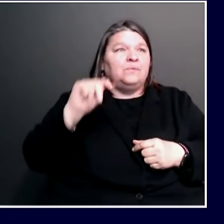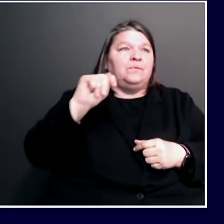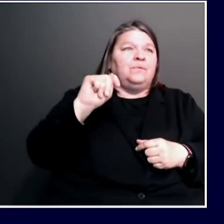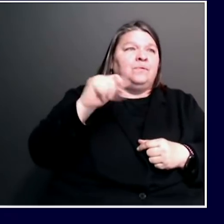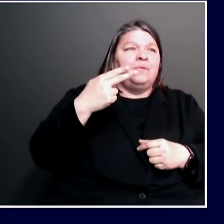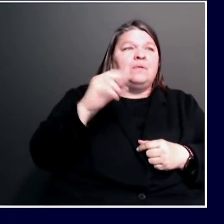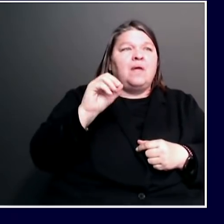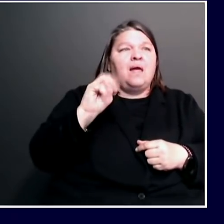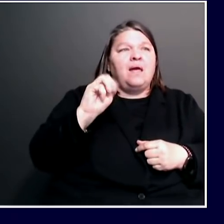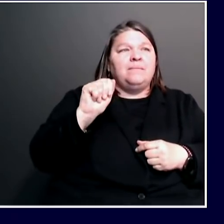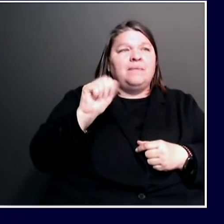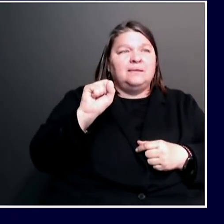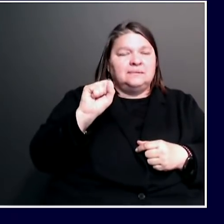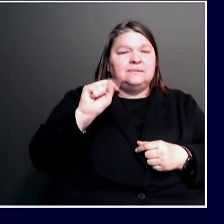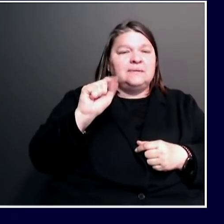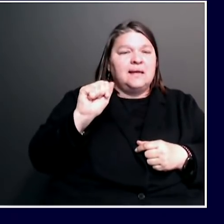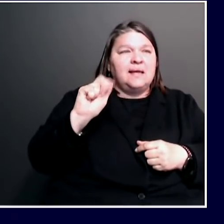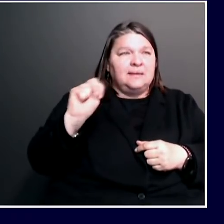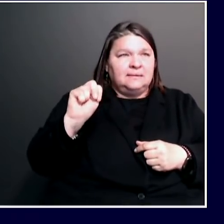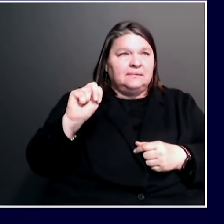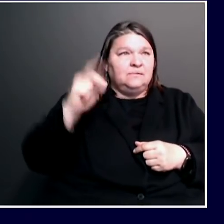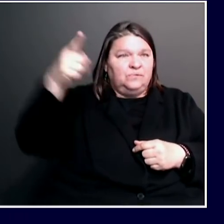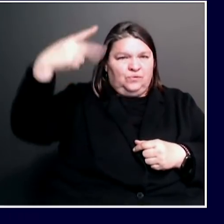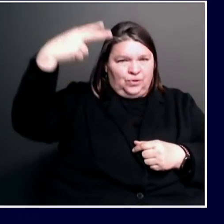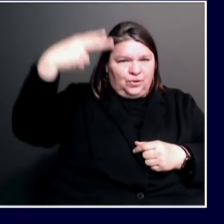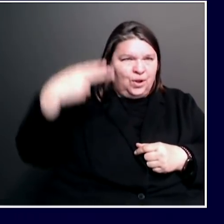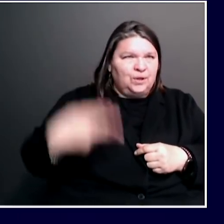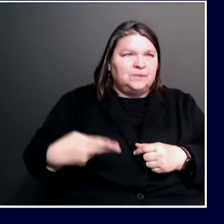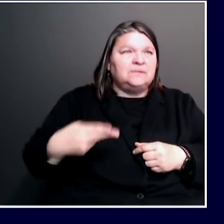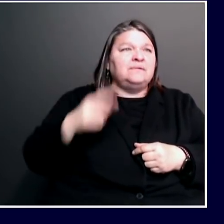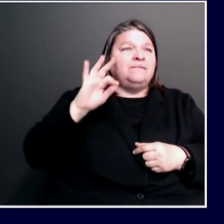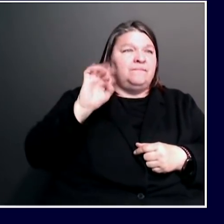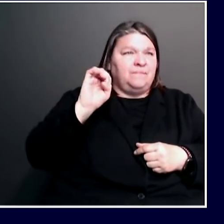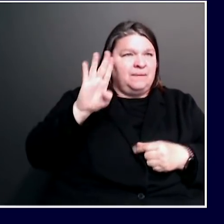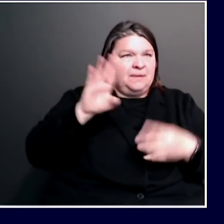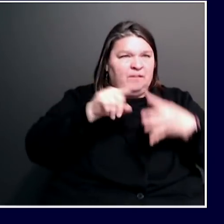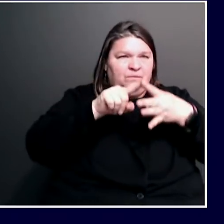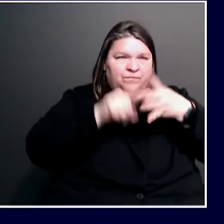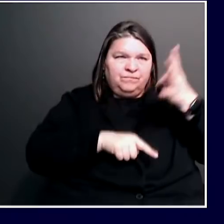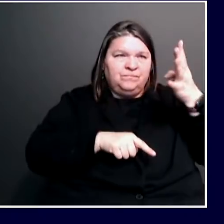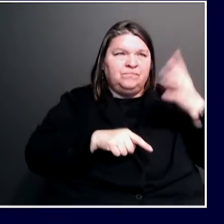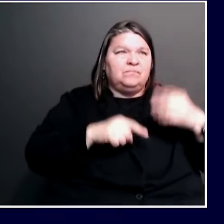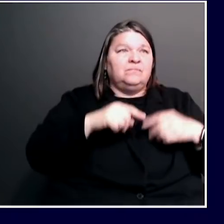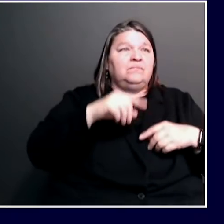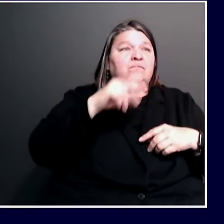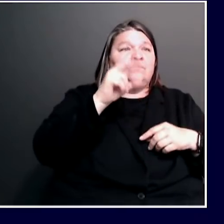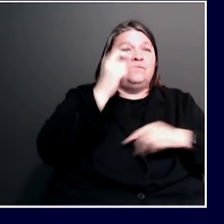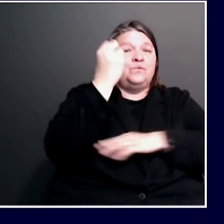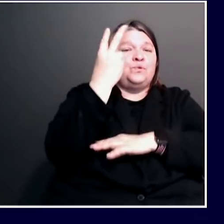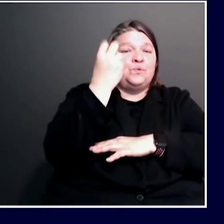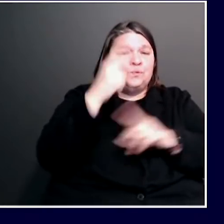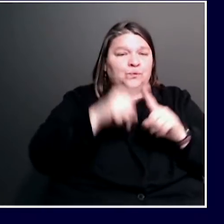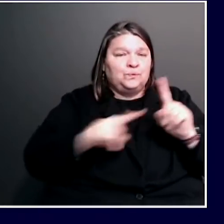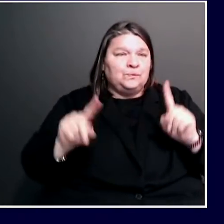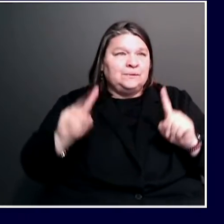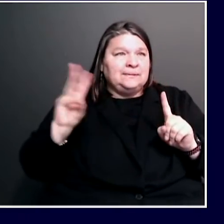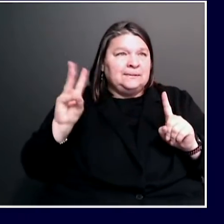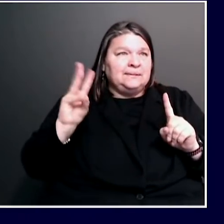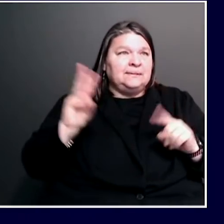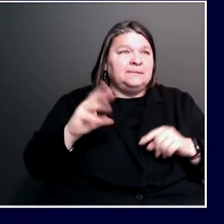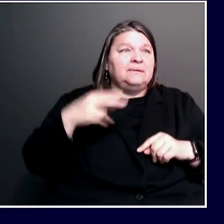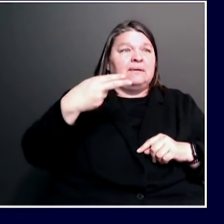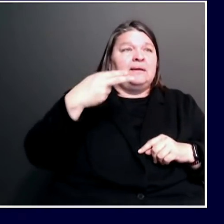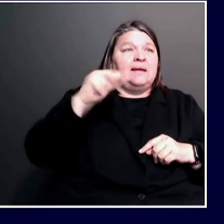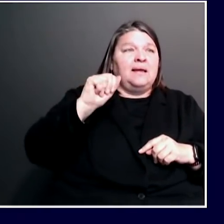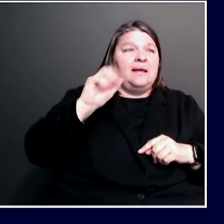of February. This clinic is open from noon until 6 p.m. at the Hampton Inn at 190 New County